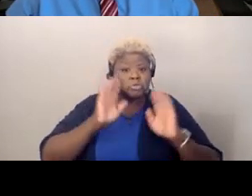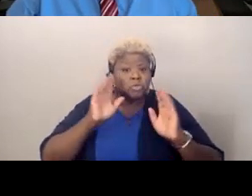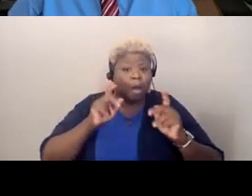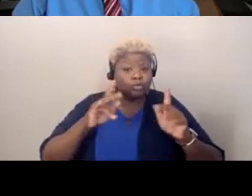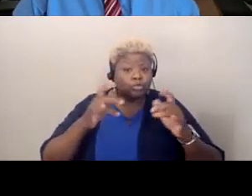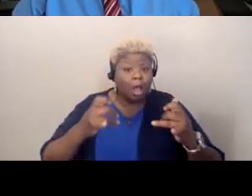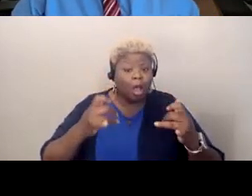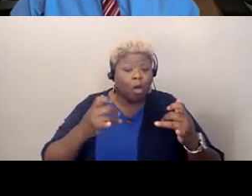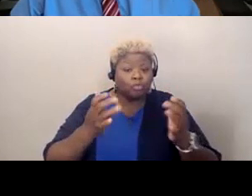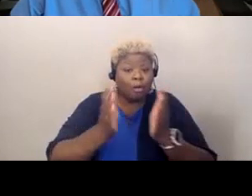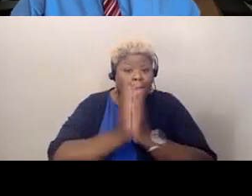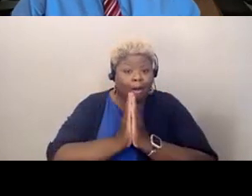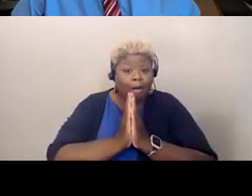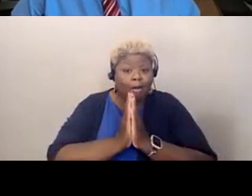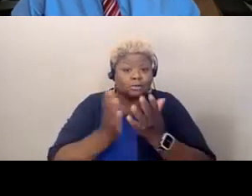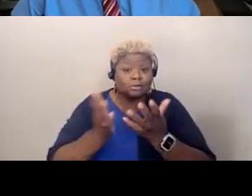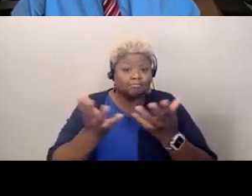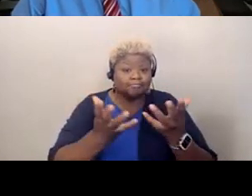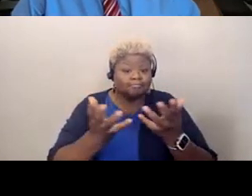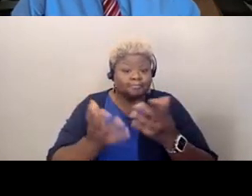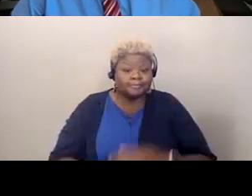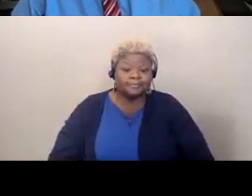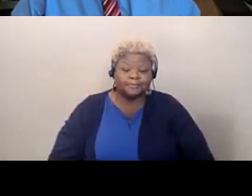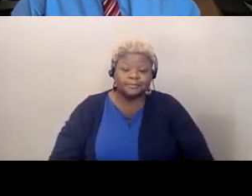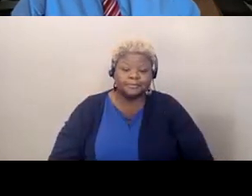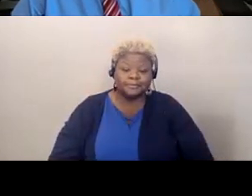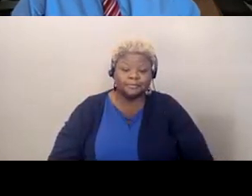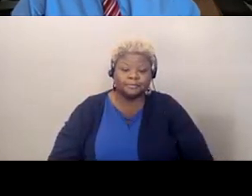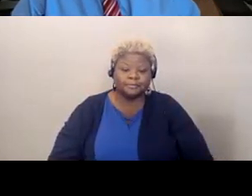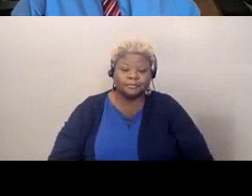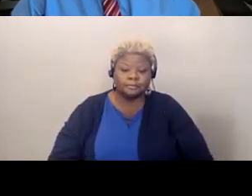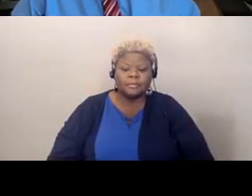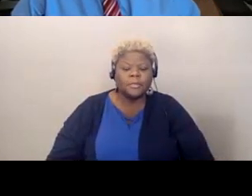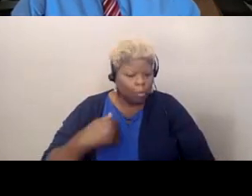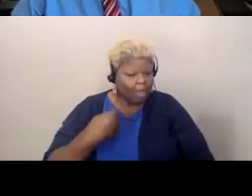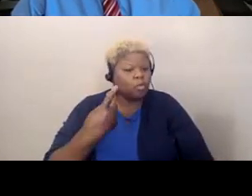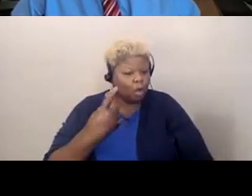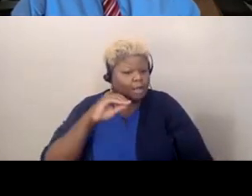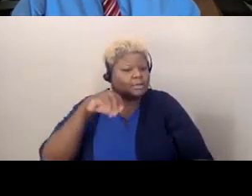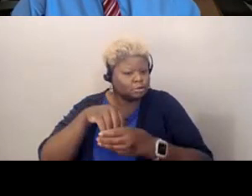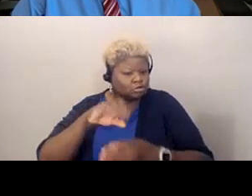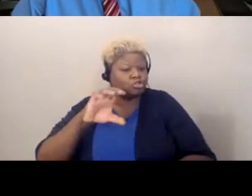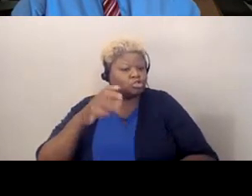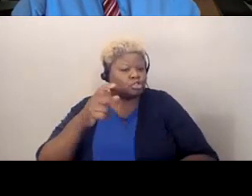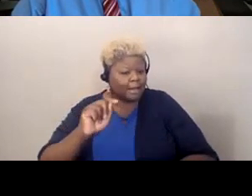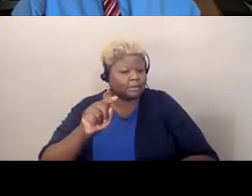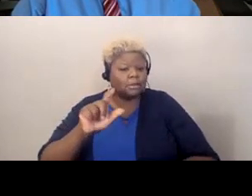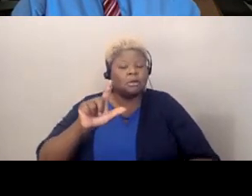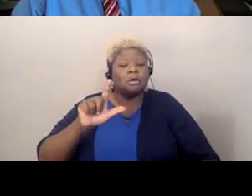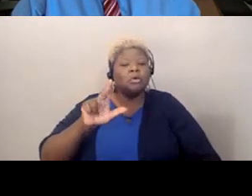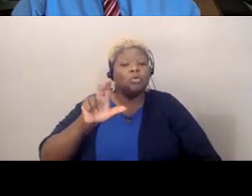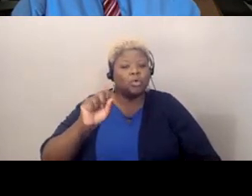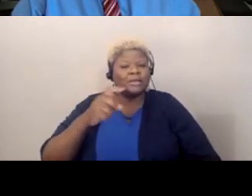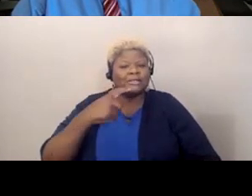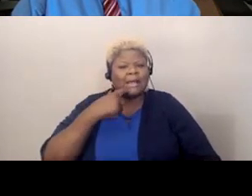opportunity to ask. Natalie, there is one in the chat. Oh, yeah. Nancy Lucas. It says, do